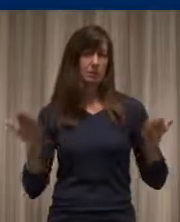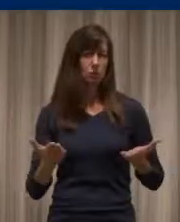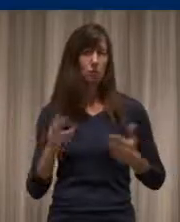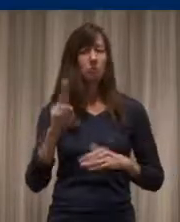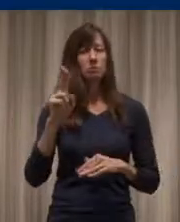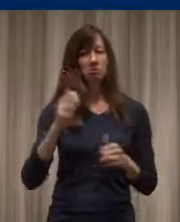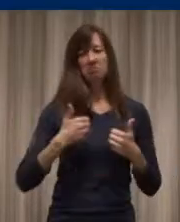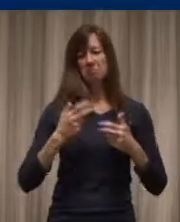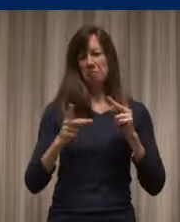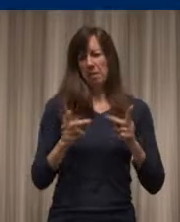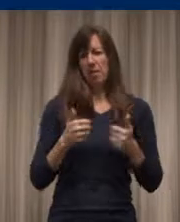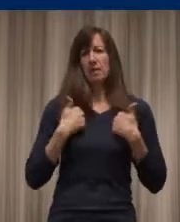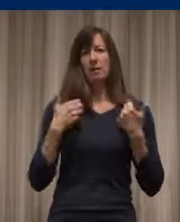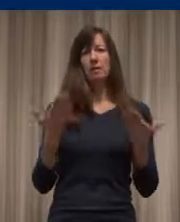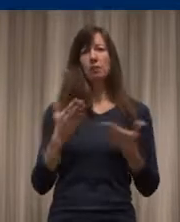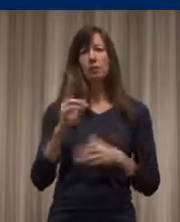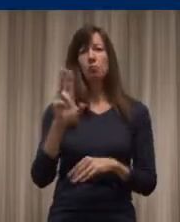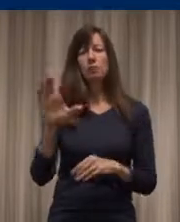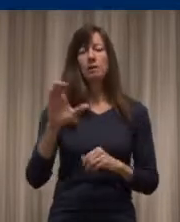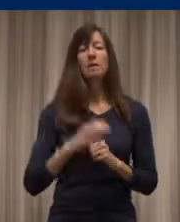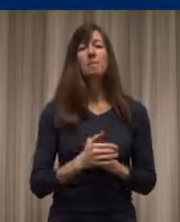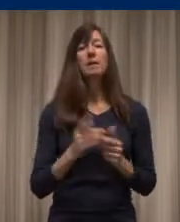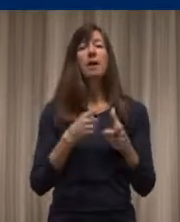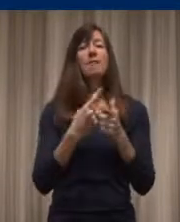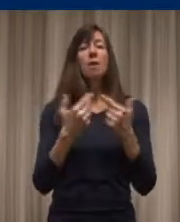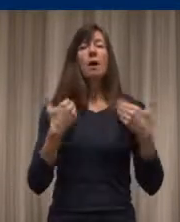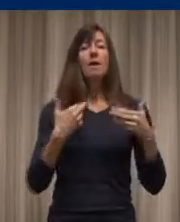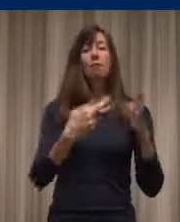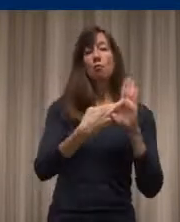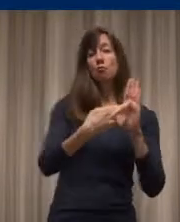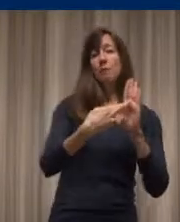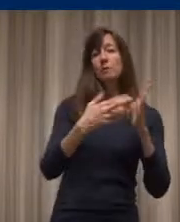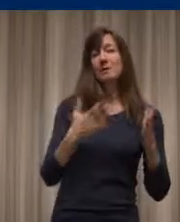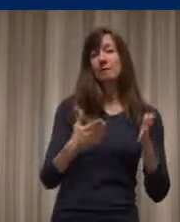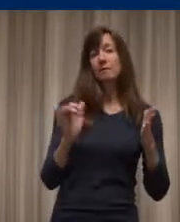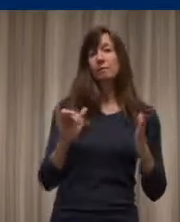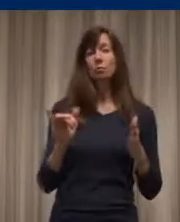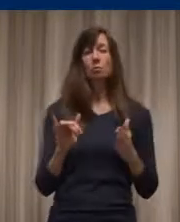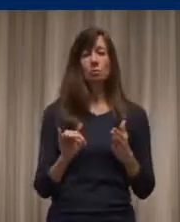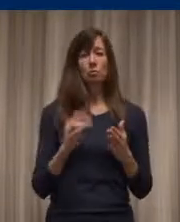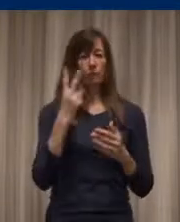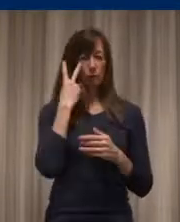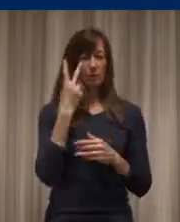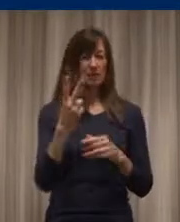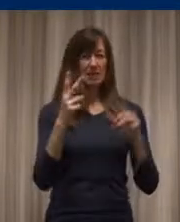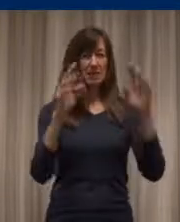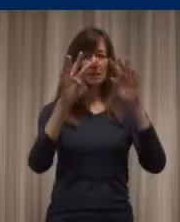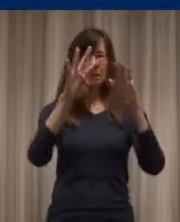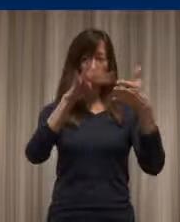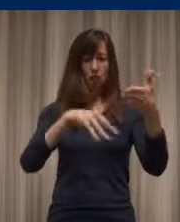that we do this. Those are represented on the left-hand side of this graph,